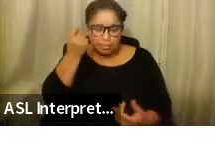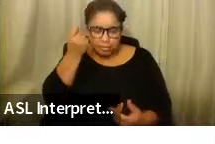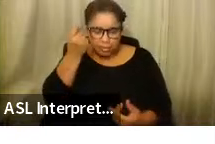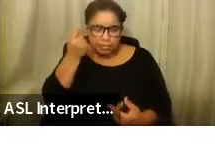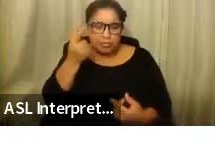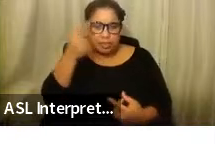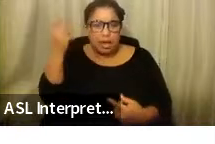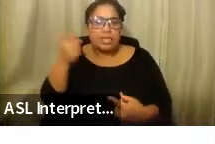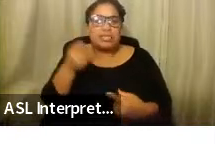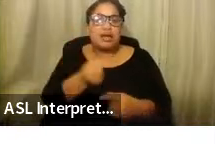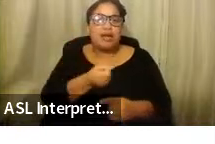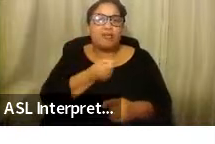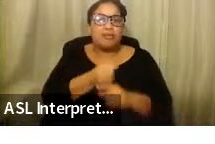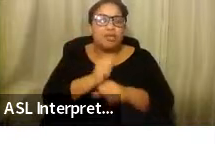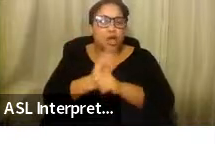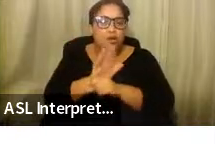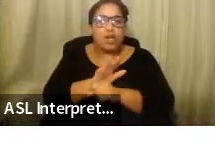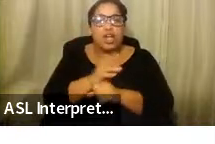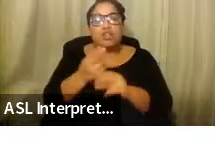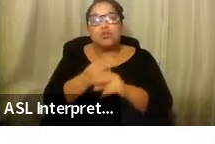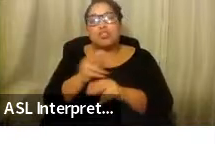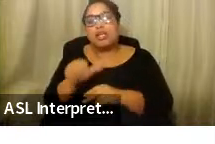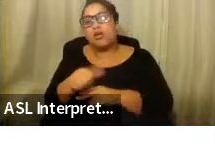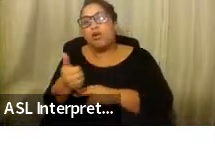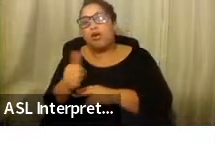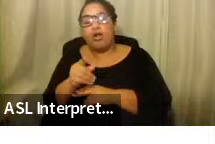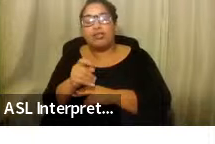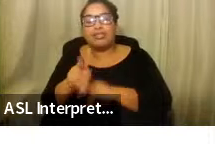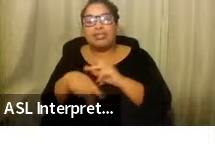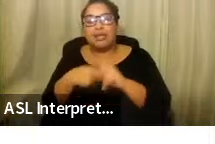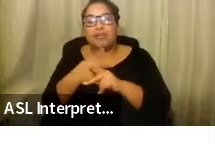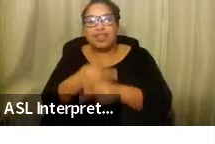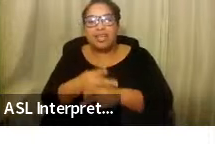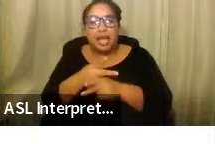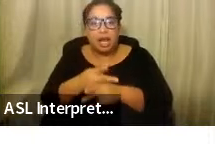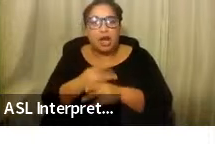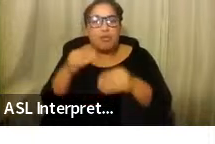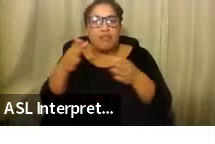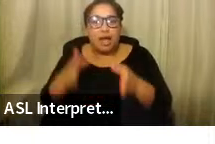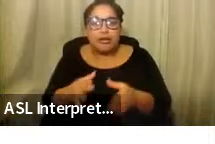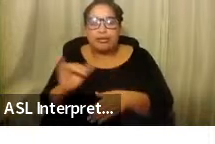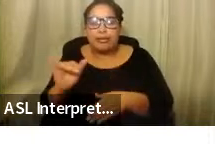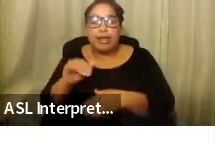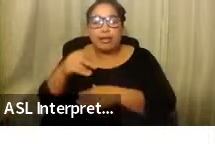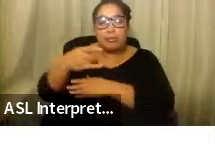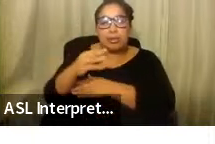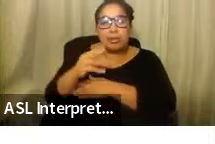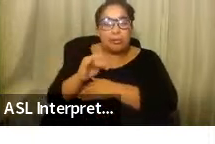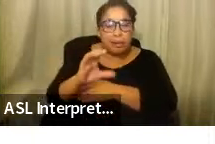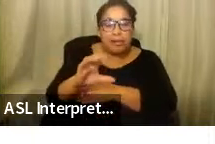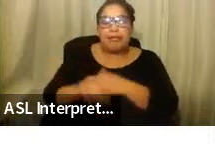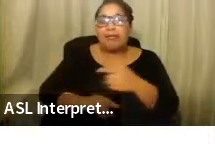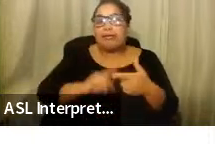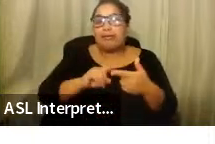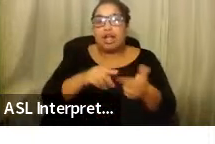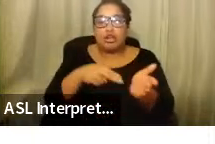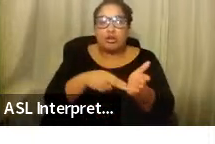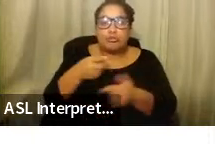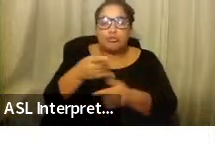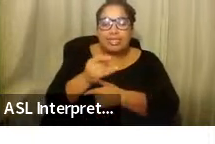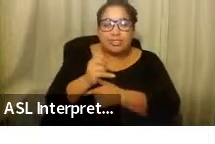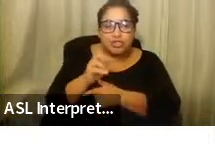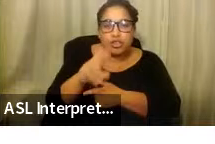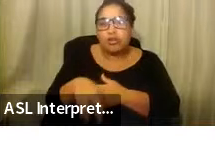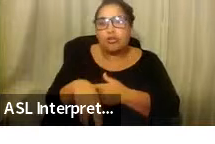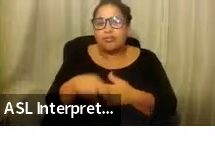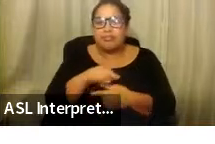using alternate care providers like our paramedics or like a nurse or a nurse practitioner. So I do think that